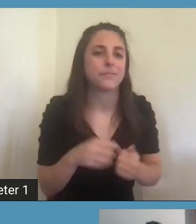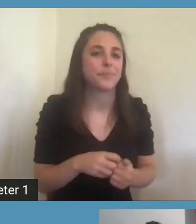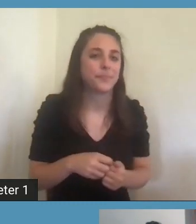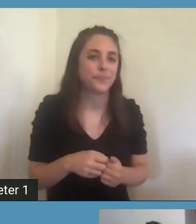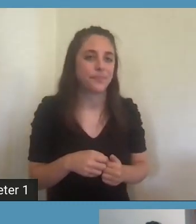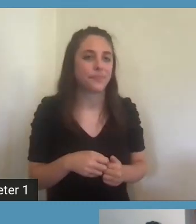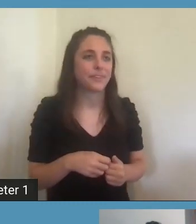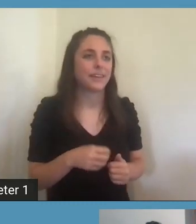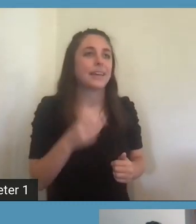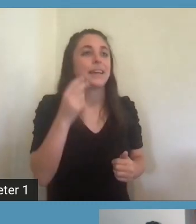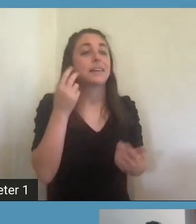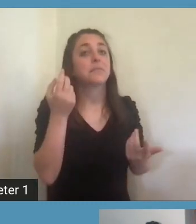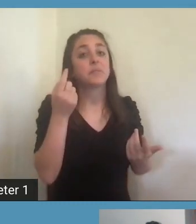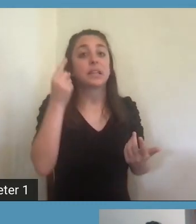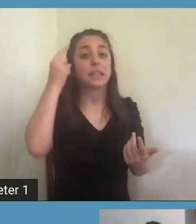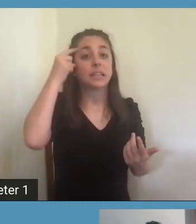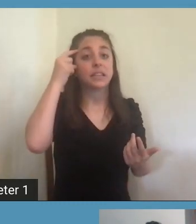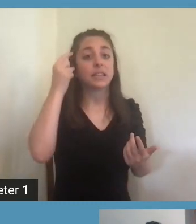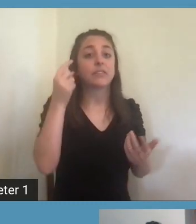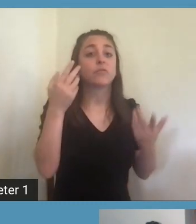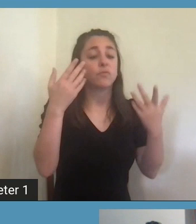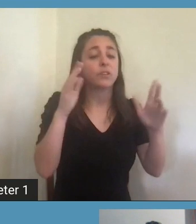I've seen.